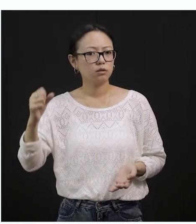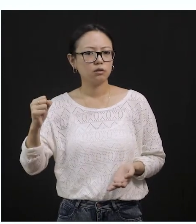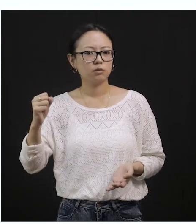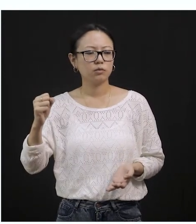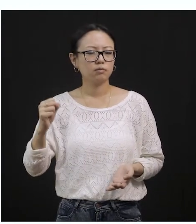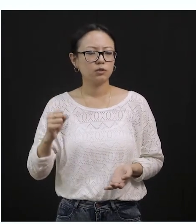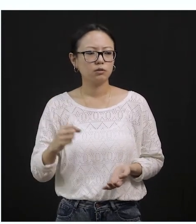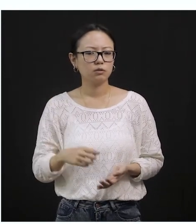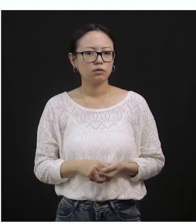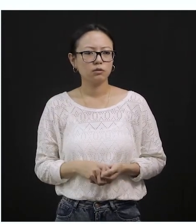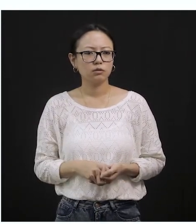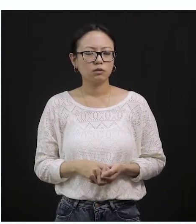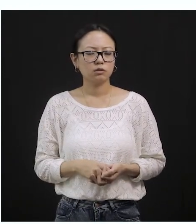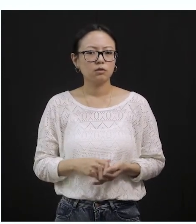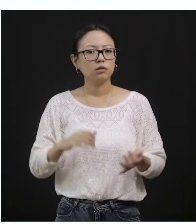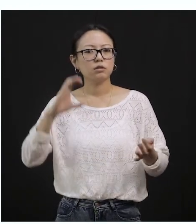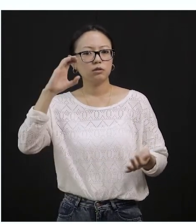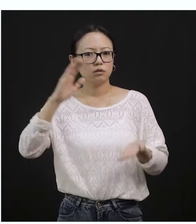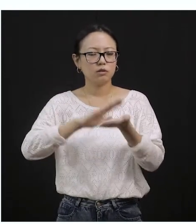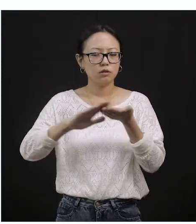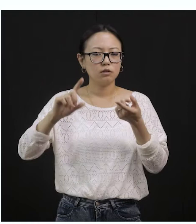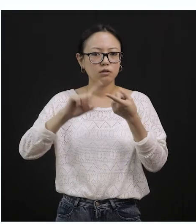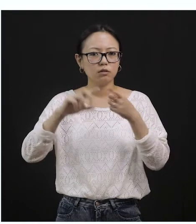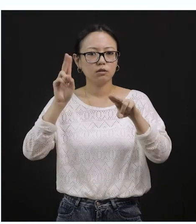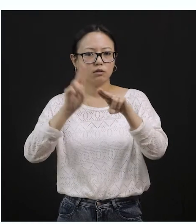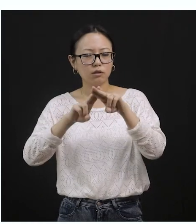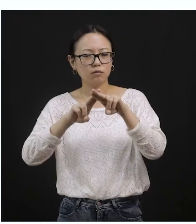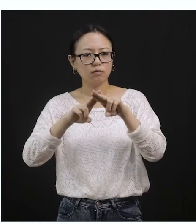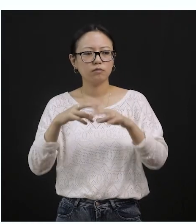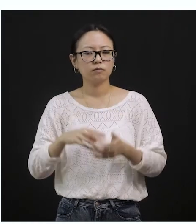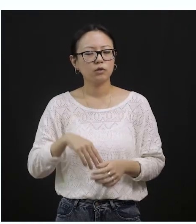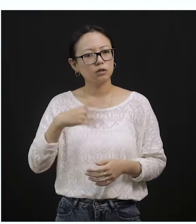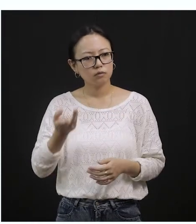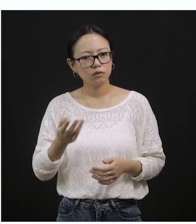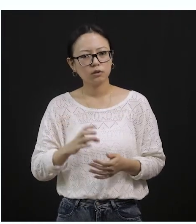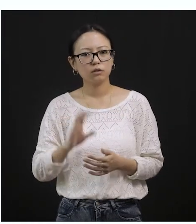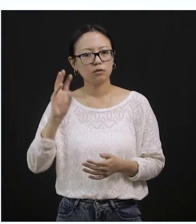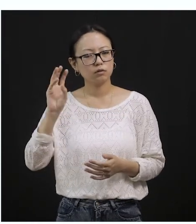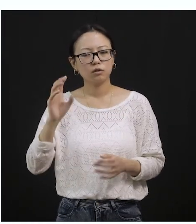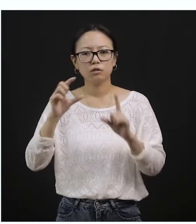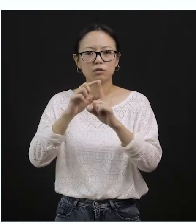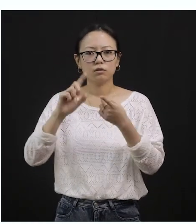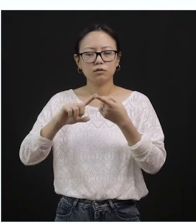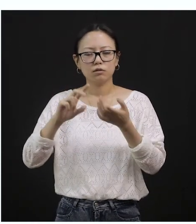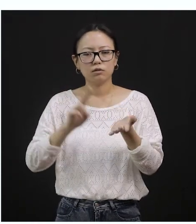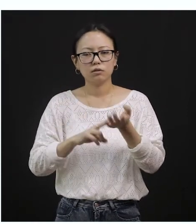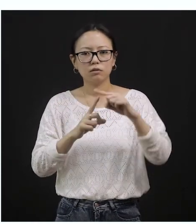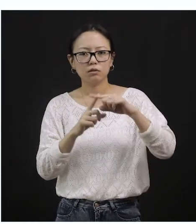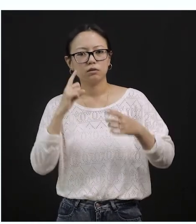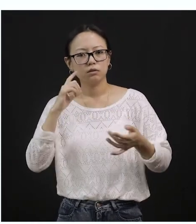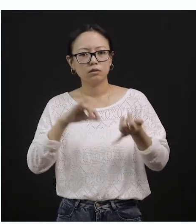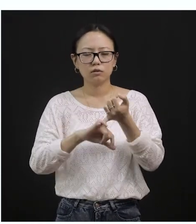that's completely all right. Okay, chef, then we have a dentist, then